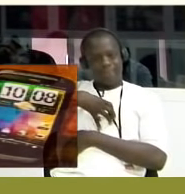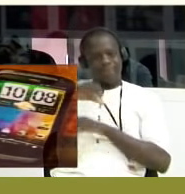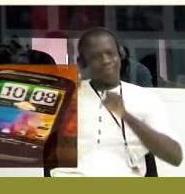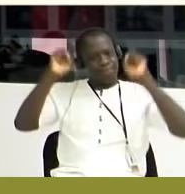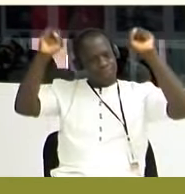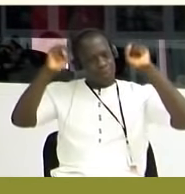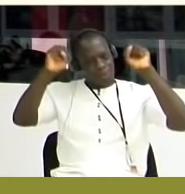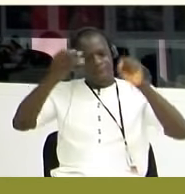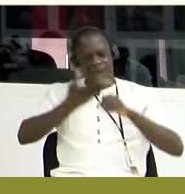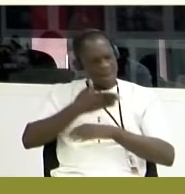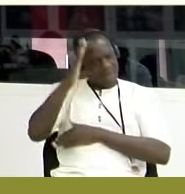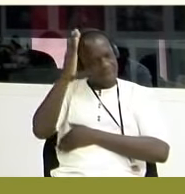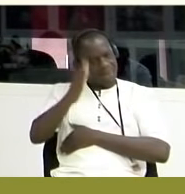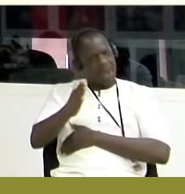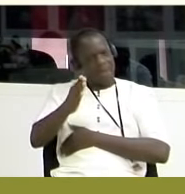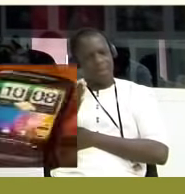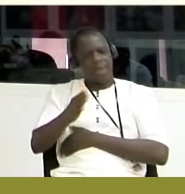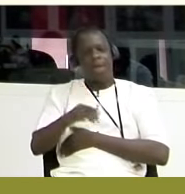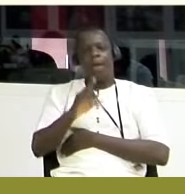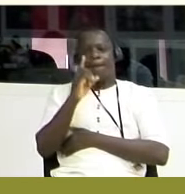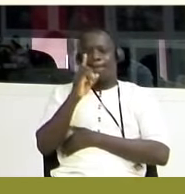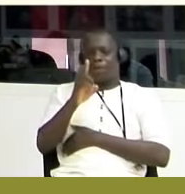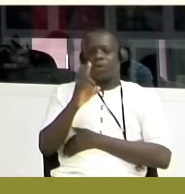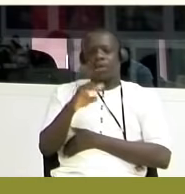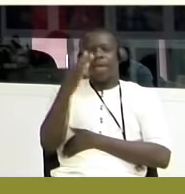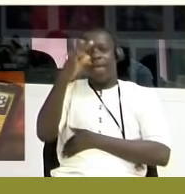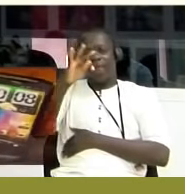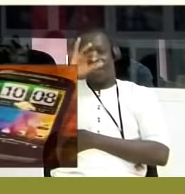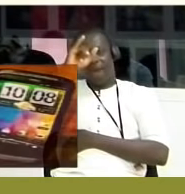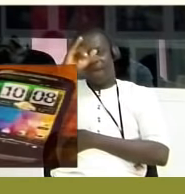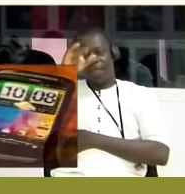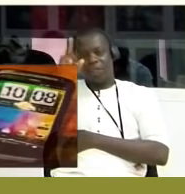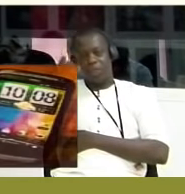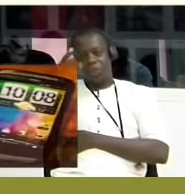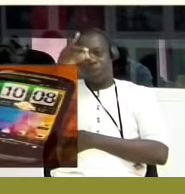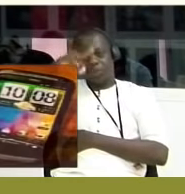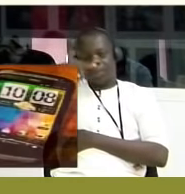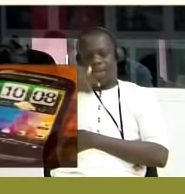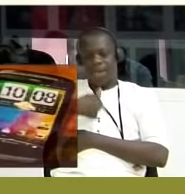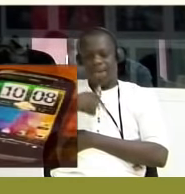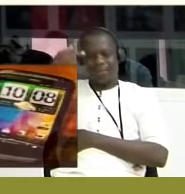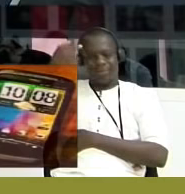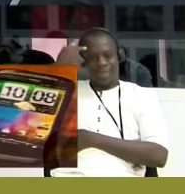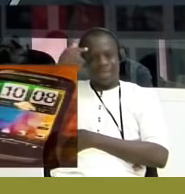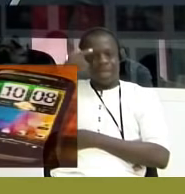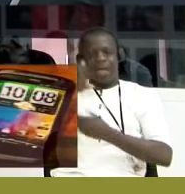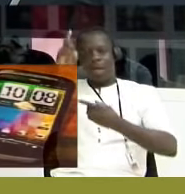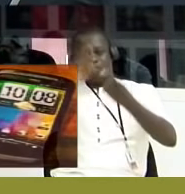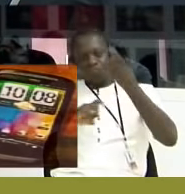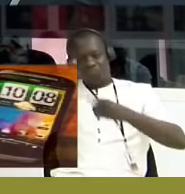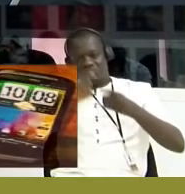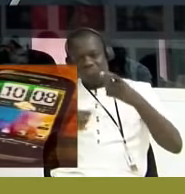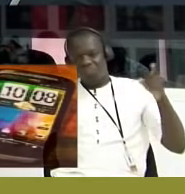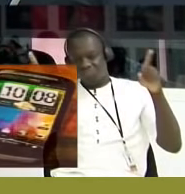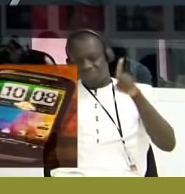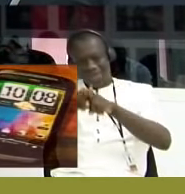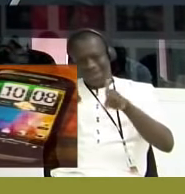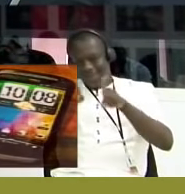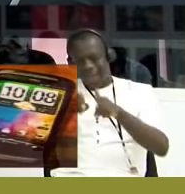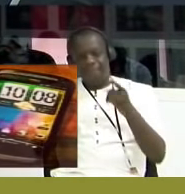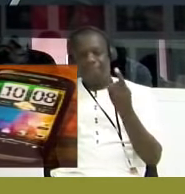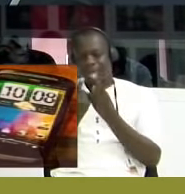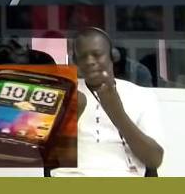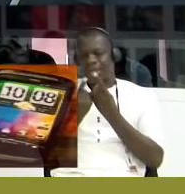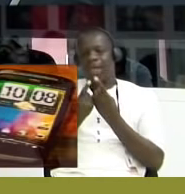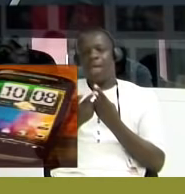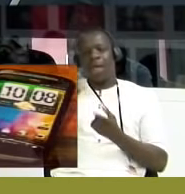And even the Inspector General of Police, I think, re-echoed the same thing, that they have to write and the permit will